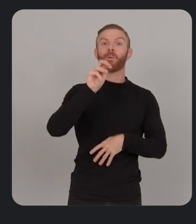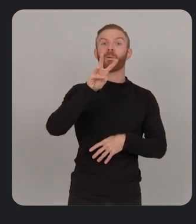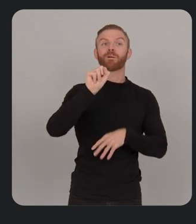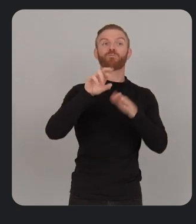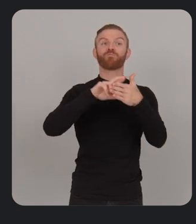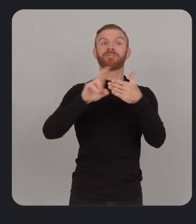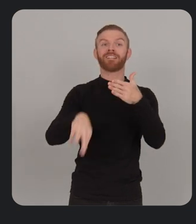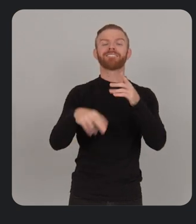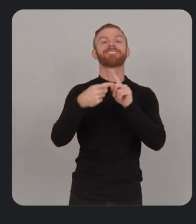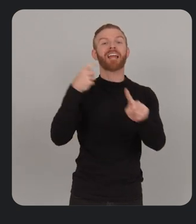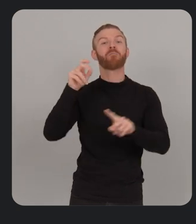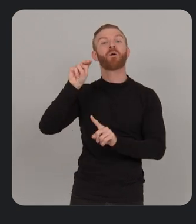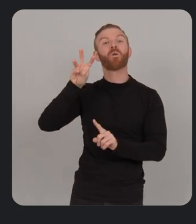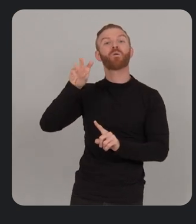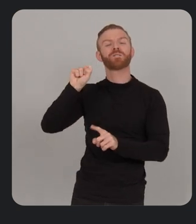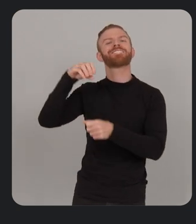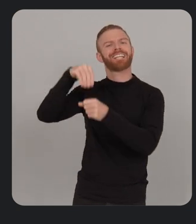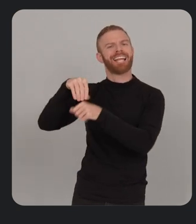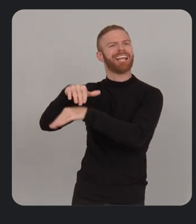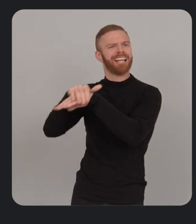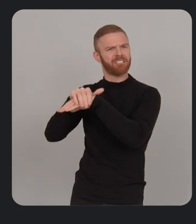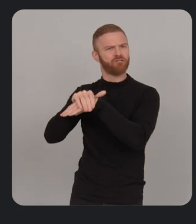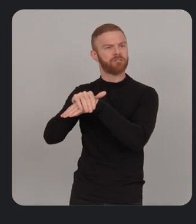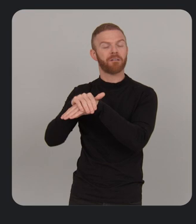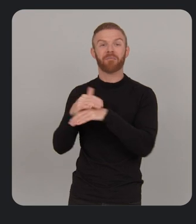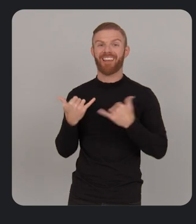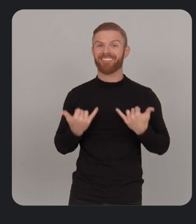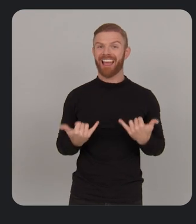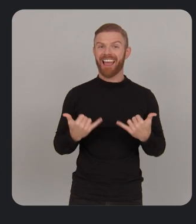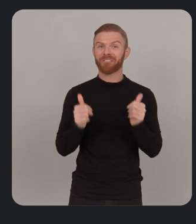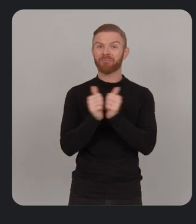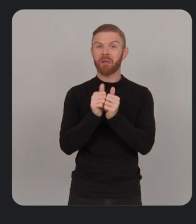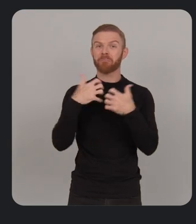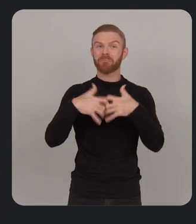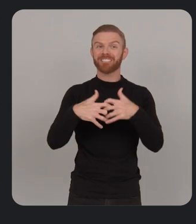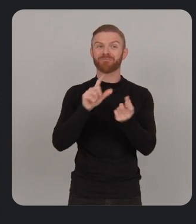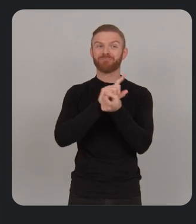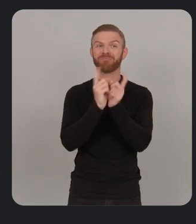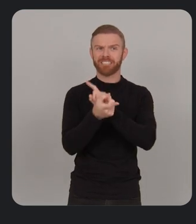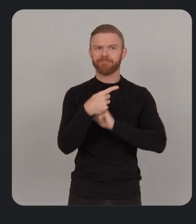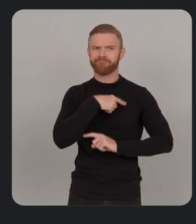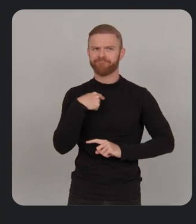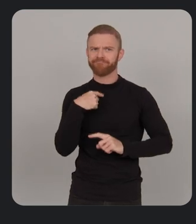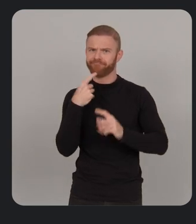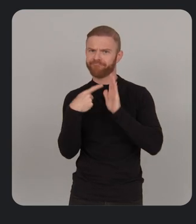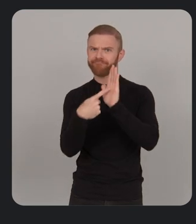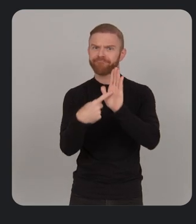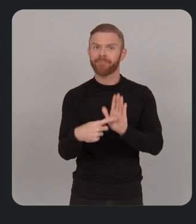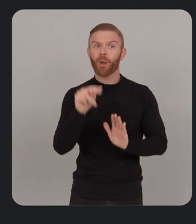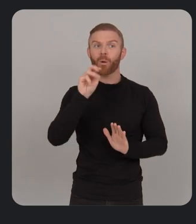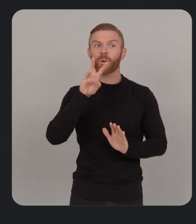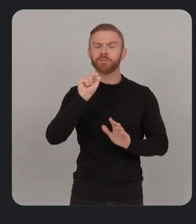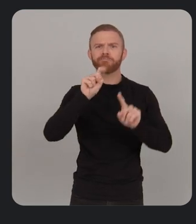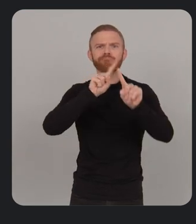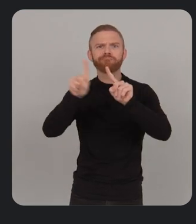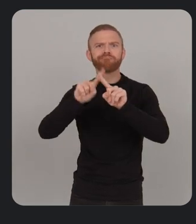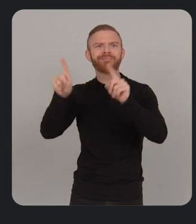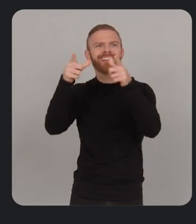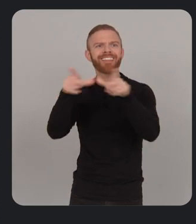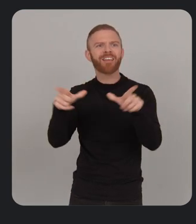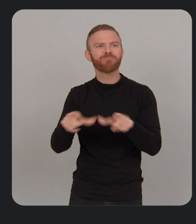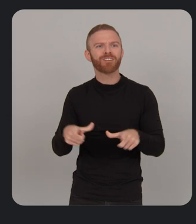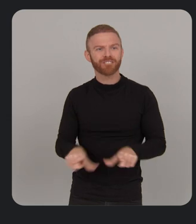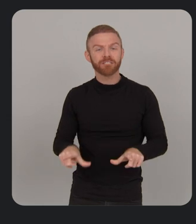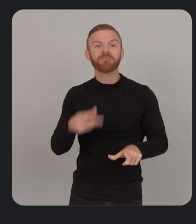outlets published in english with machine translation we're working to surface news results in different languages